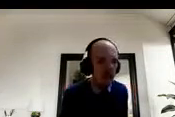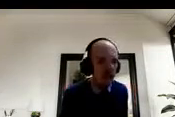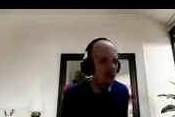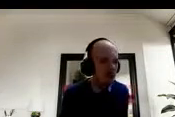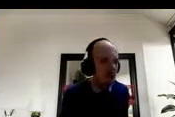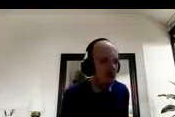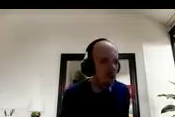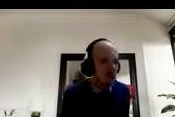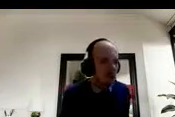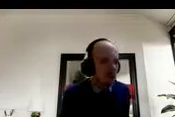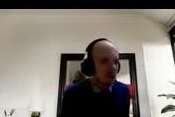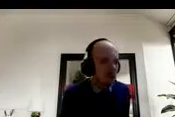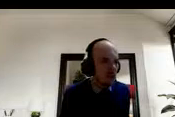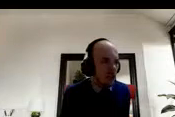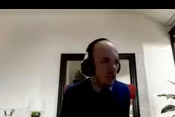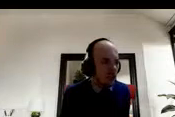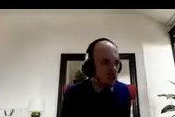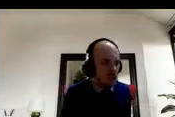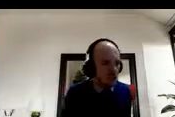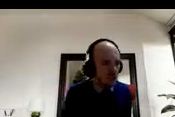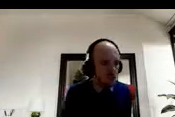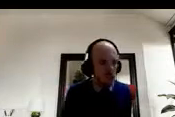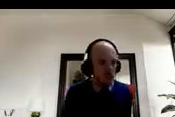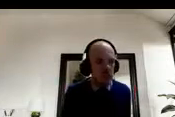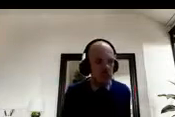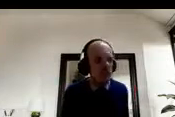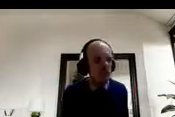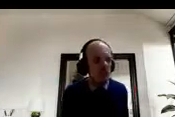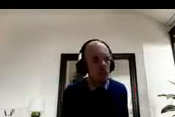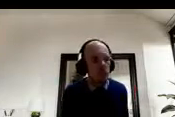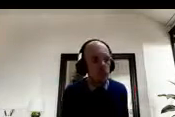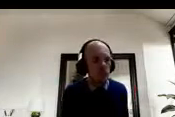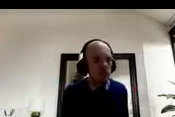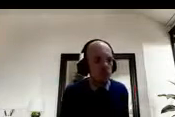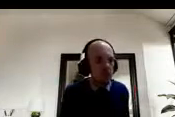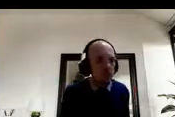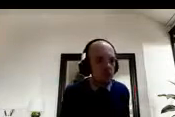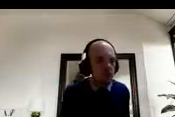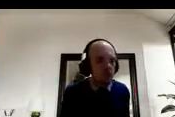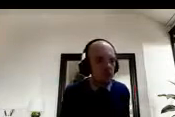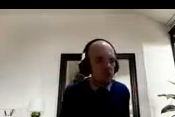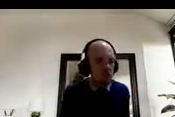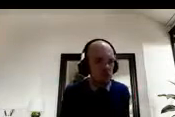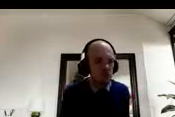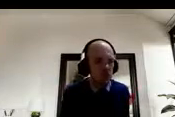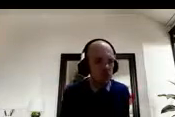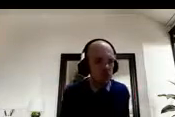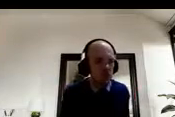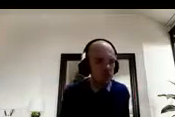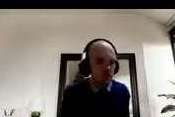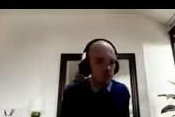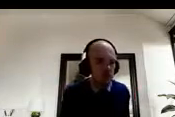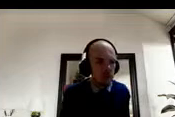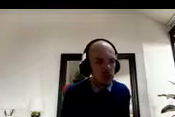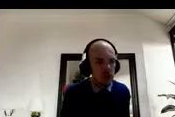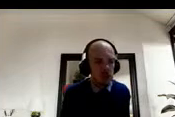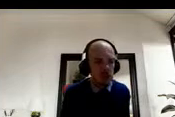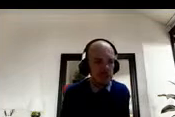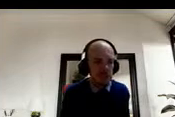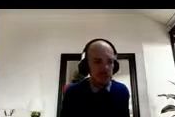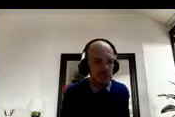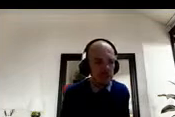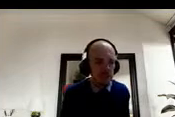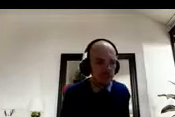assembly. I will start with our call to worship. So I will bless you with a future filled with hope, a future